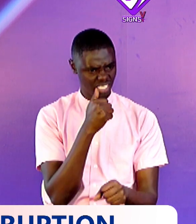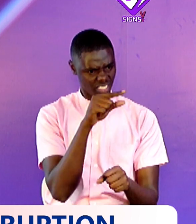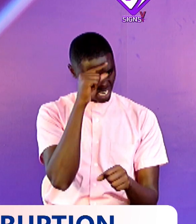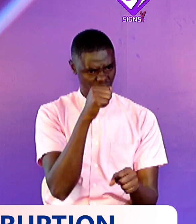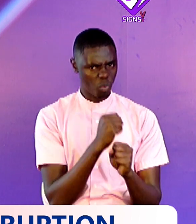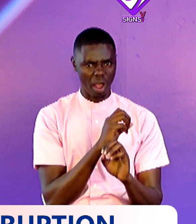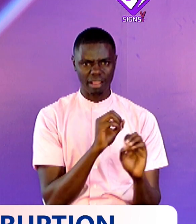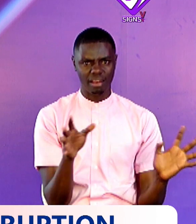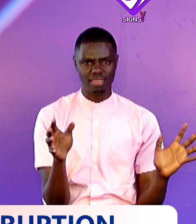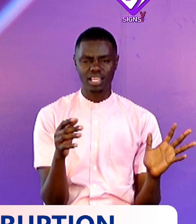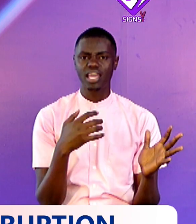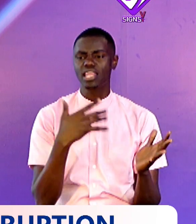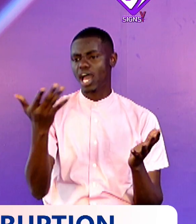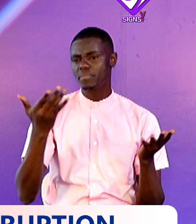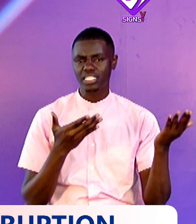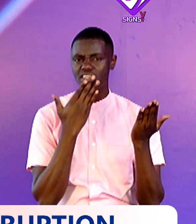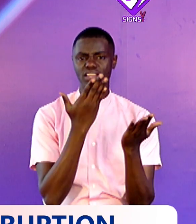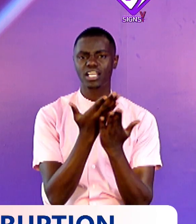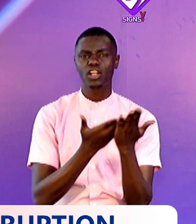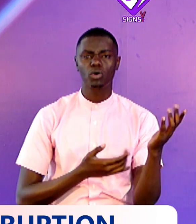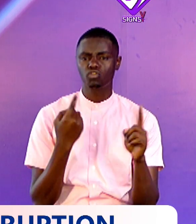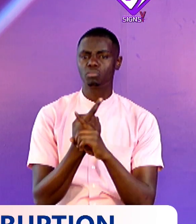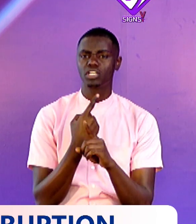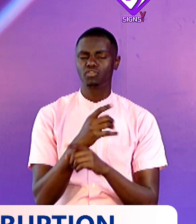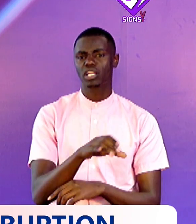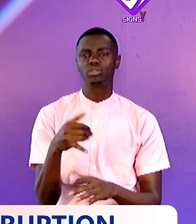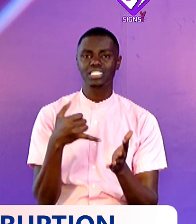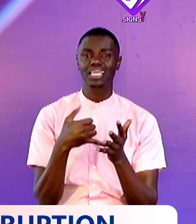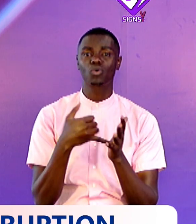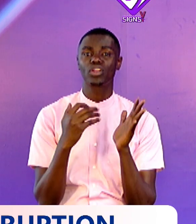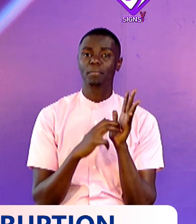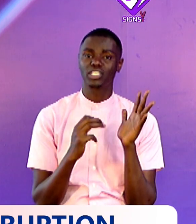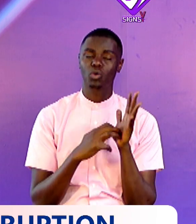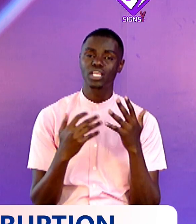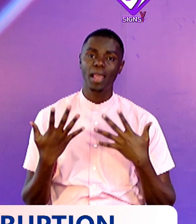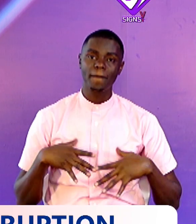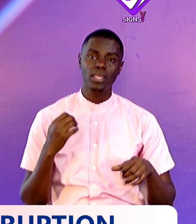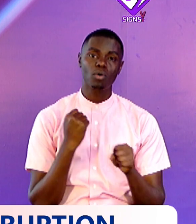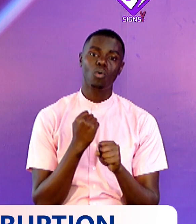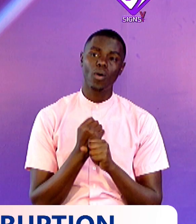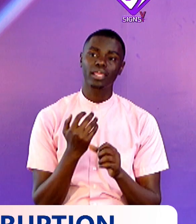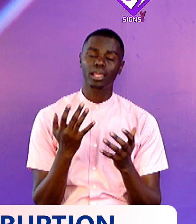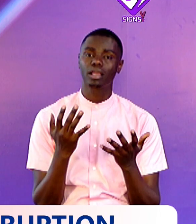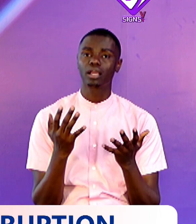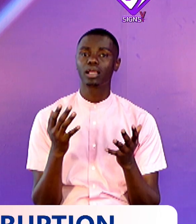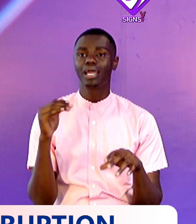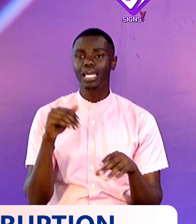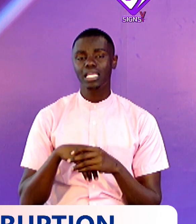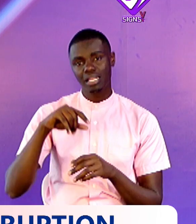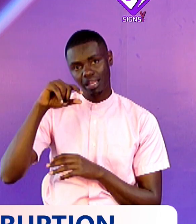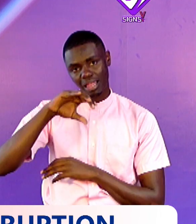working? Because I'm receiving reports from different counties, including Machakos, people working with Governor Wavinyandeti.